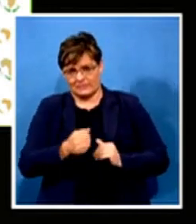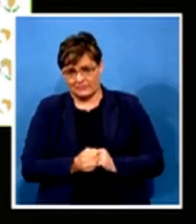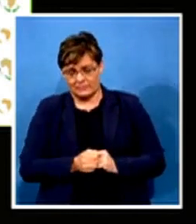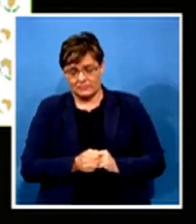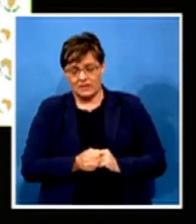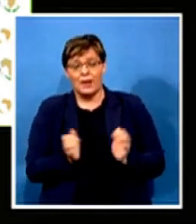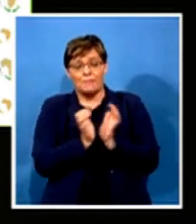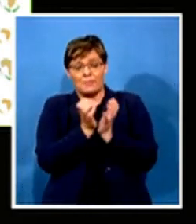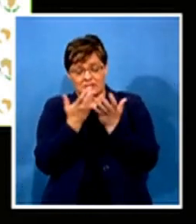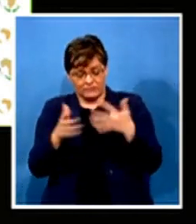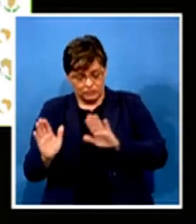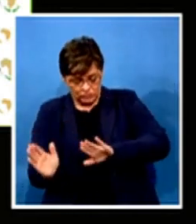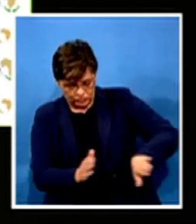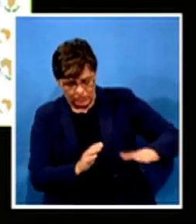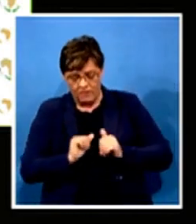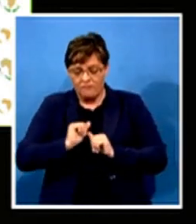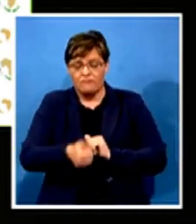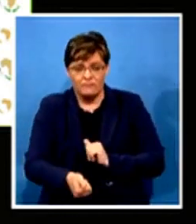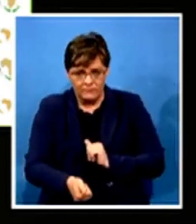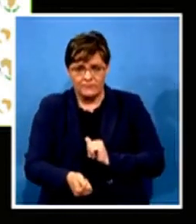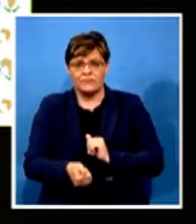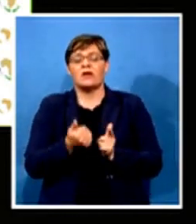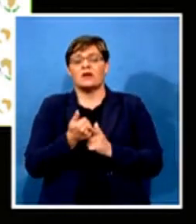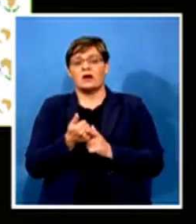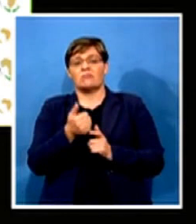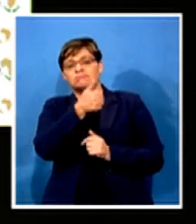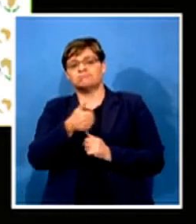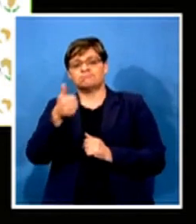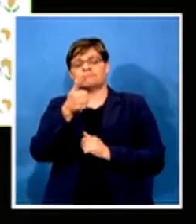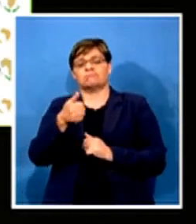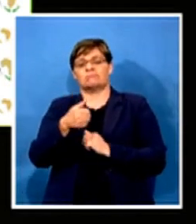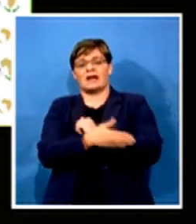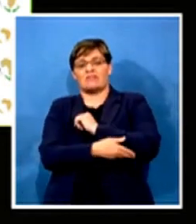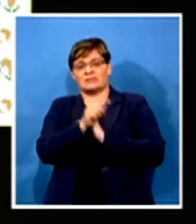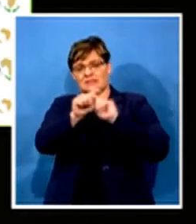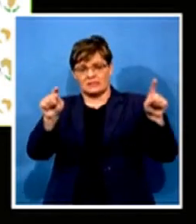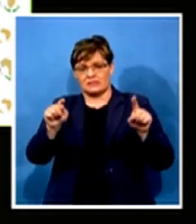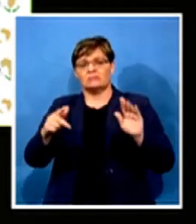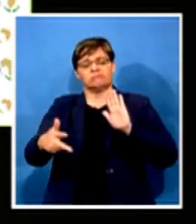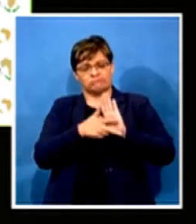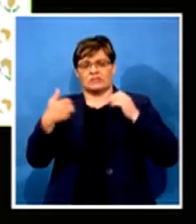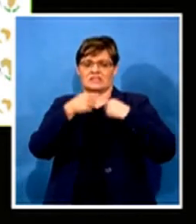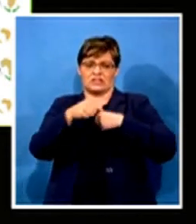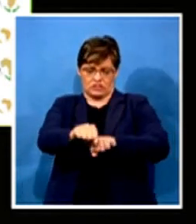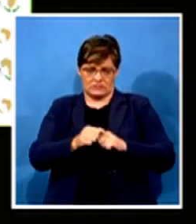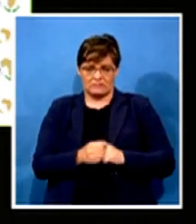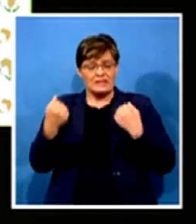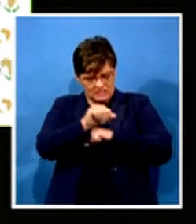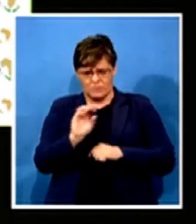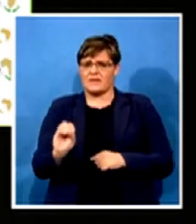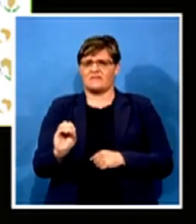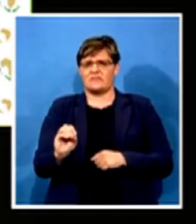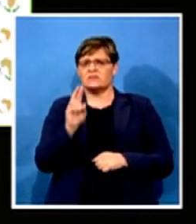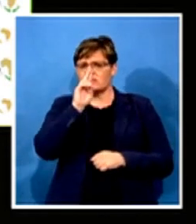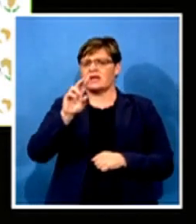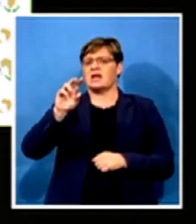that the head of states endorsed a continental strategy. So we have a strategy, which you can go to the Africa CDC website and download